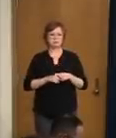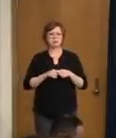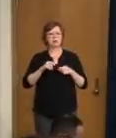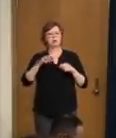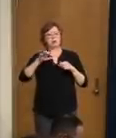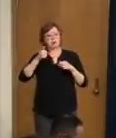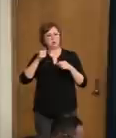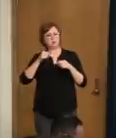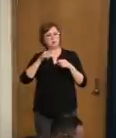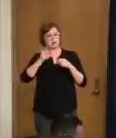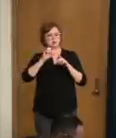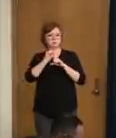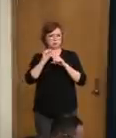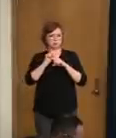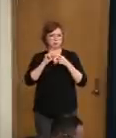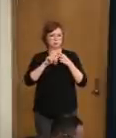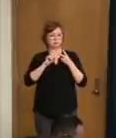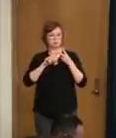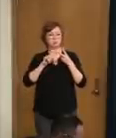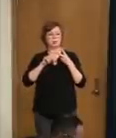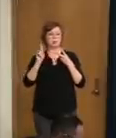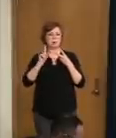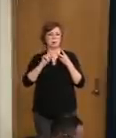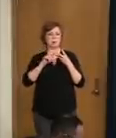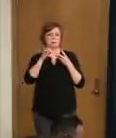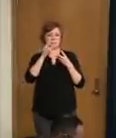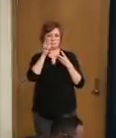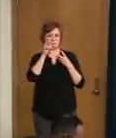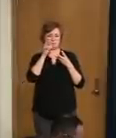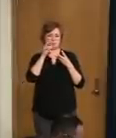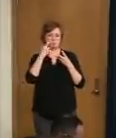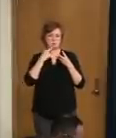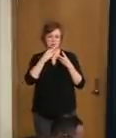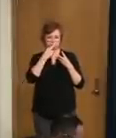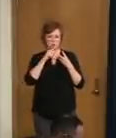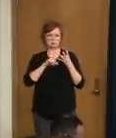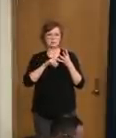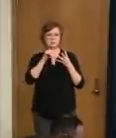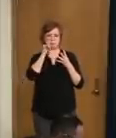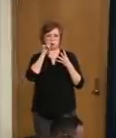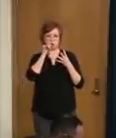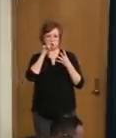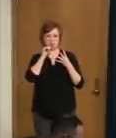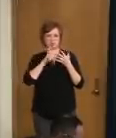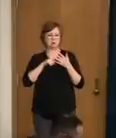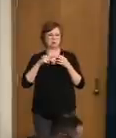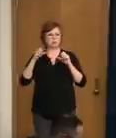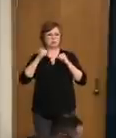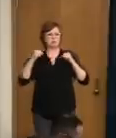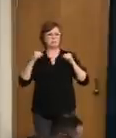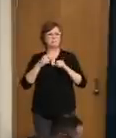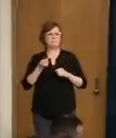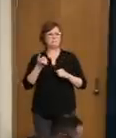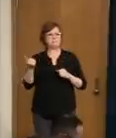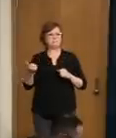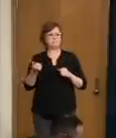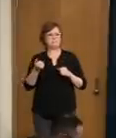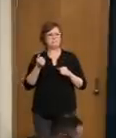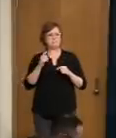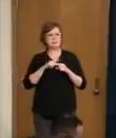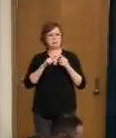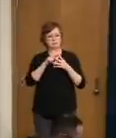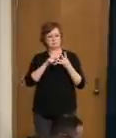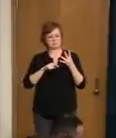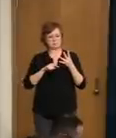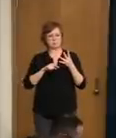restaurants, not so much in gyms right now, but the updated guidelines that even slow things down further and spread things out